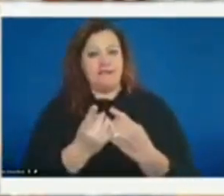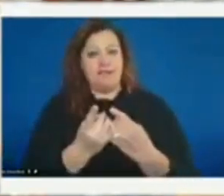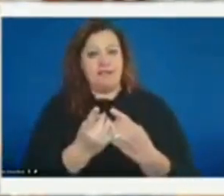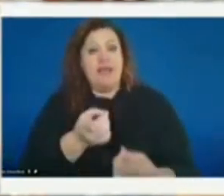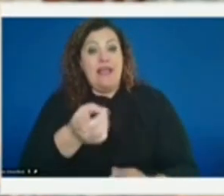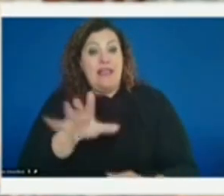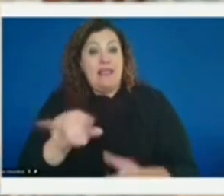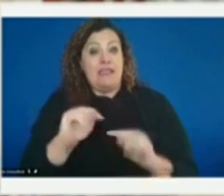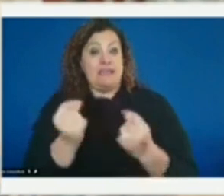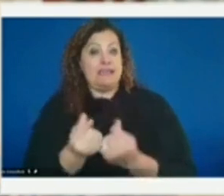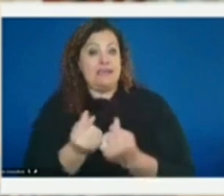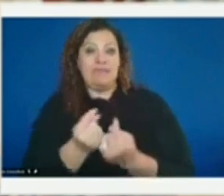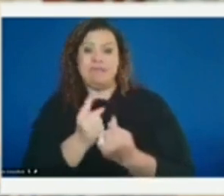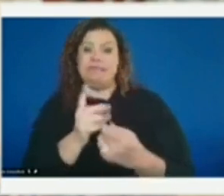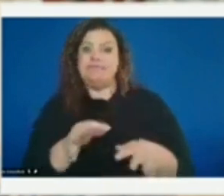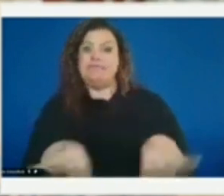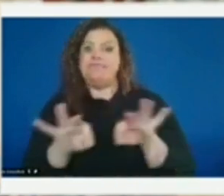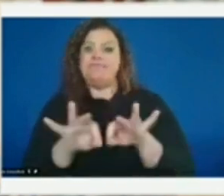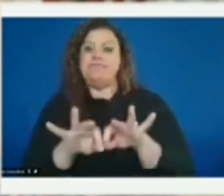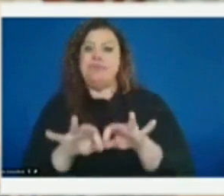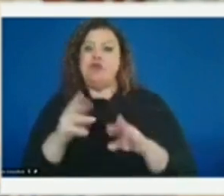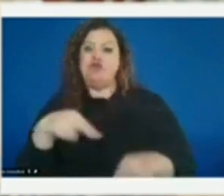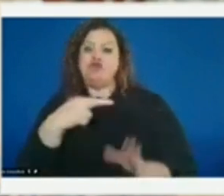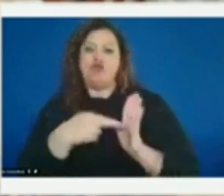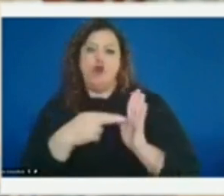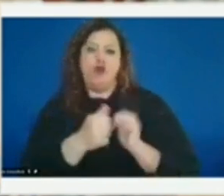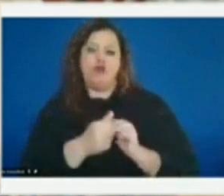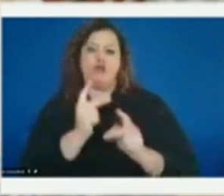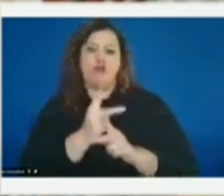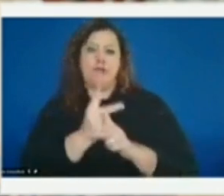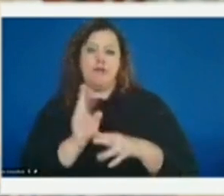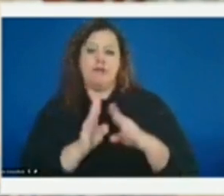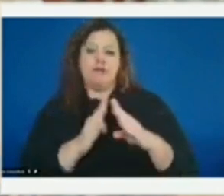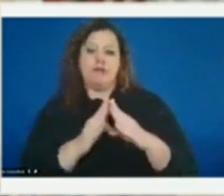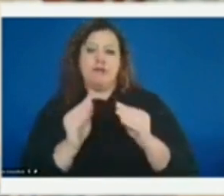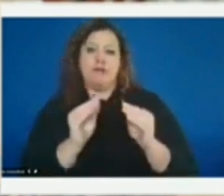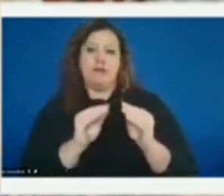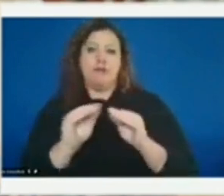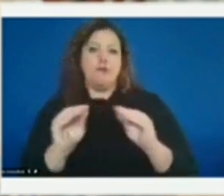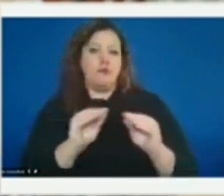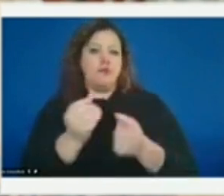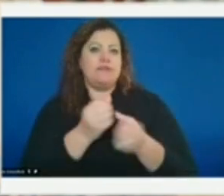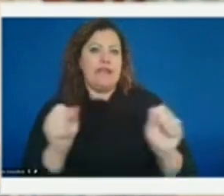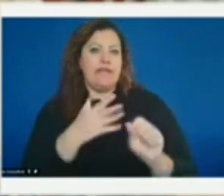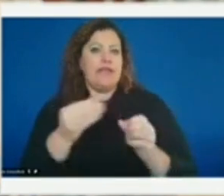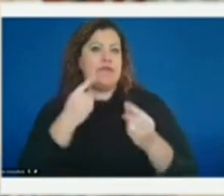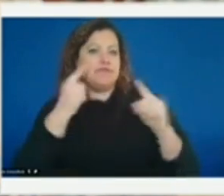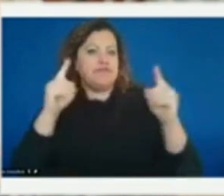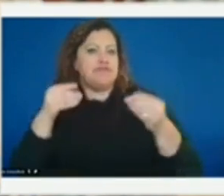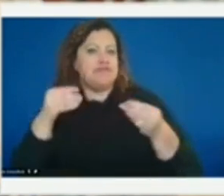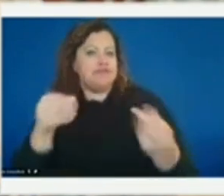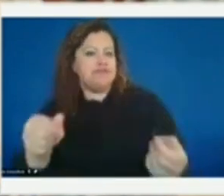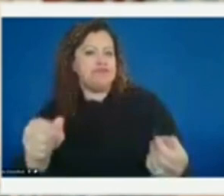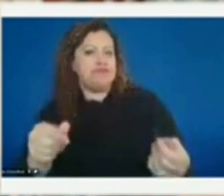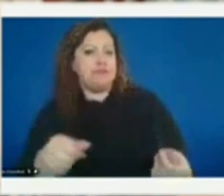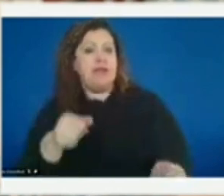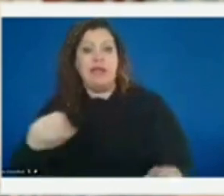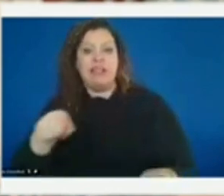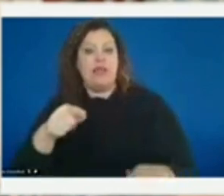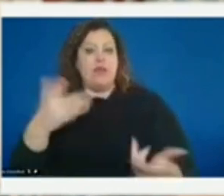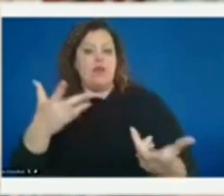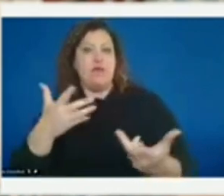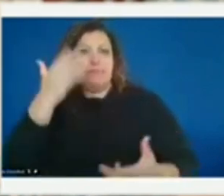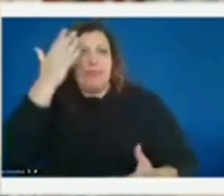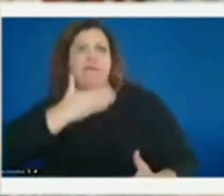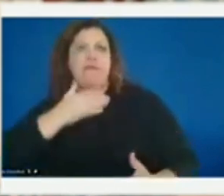plays a critical role in keeping our city moving safely and efficiently. They're on the front lines of proactive traffic